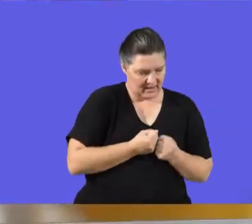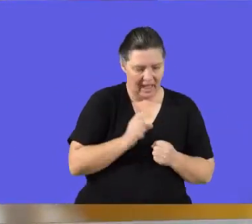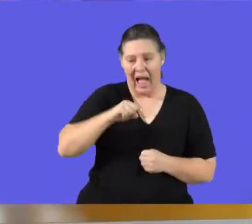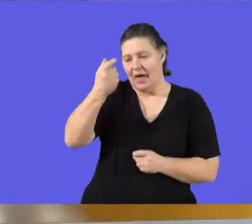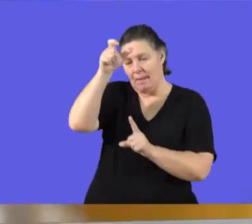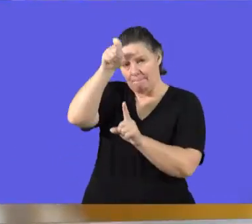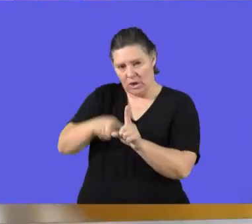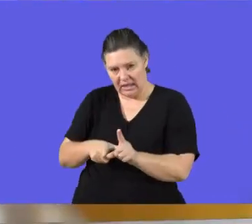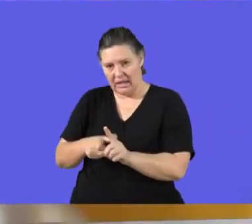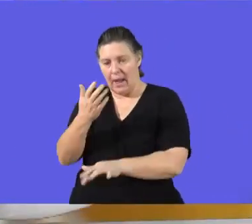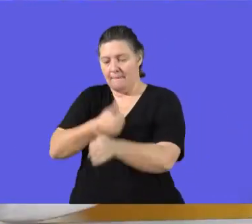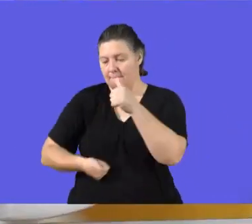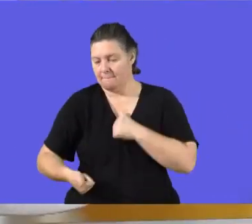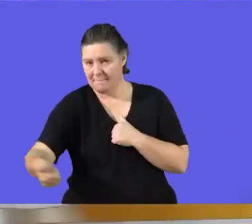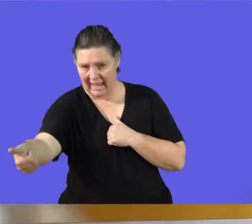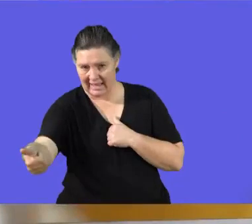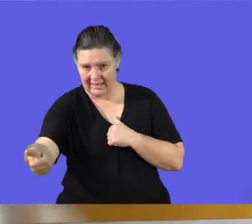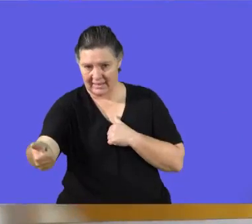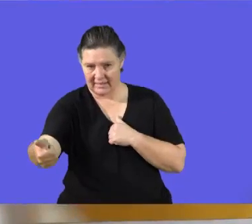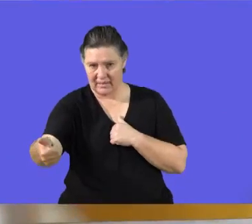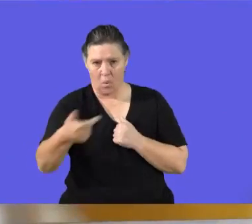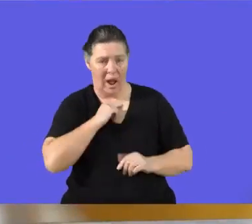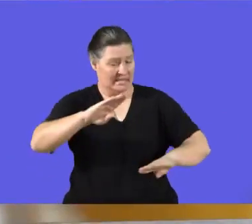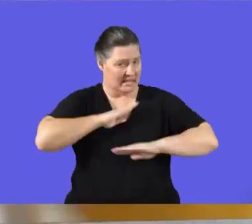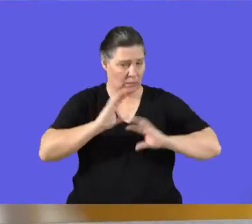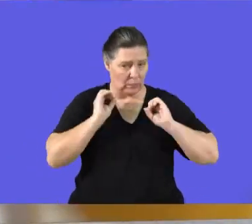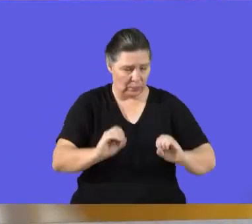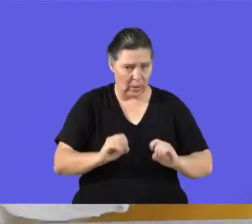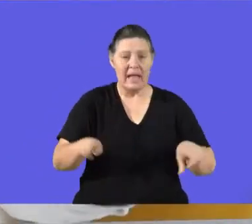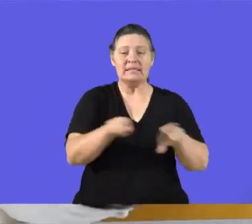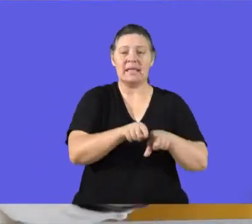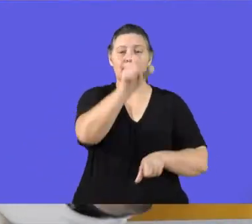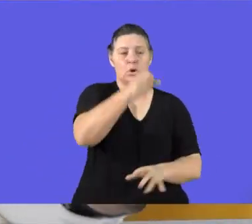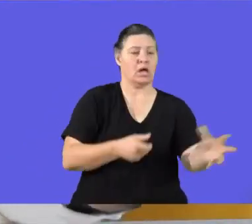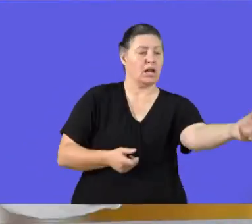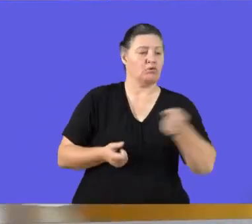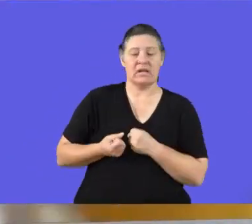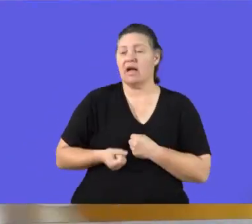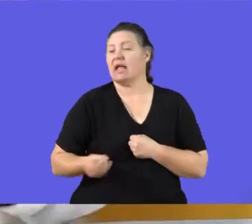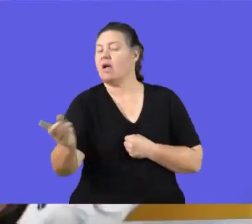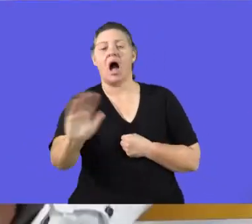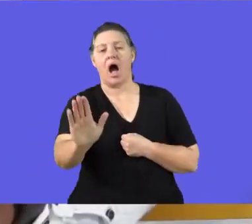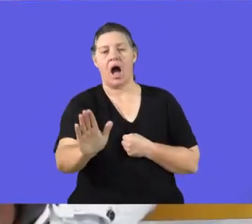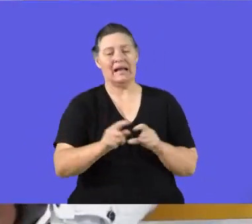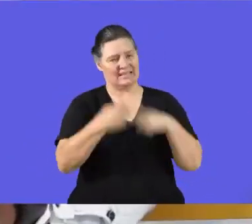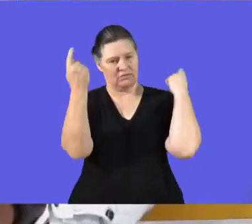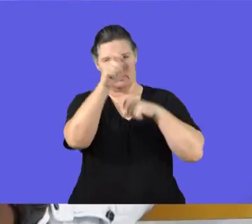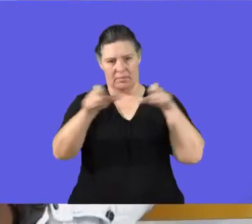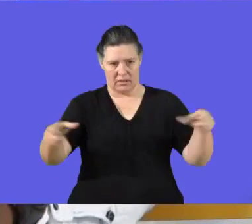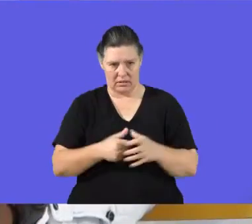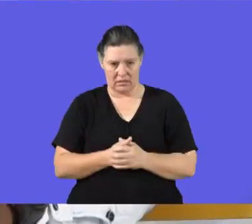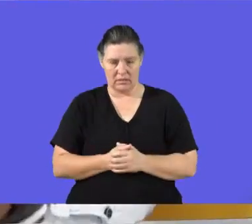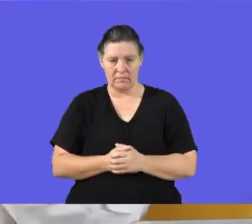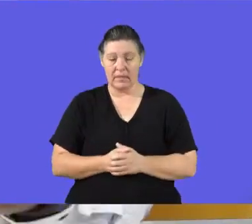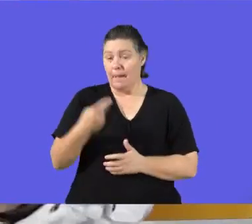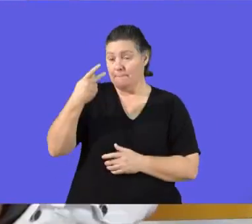one person that receives the goods. Another should be dealing with the return of goods when we are not satisfied with some of the